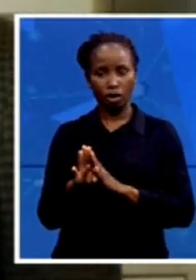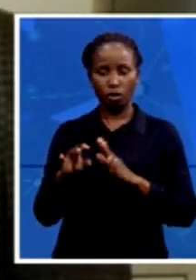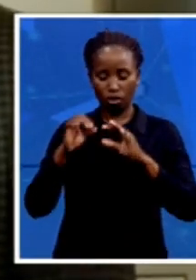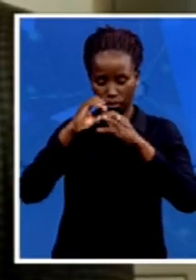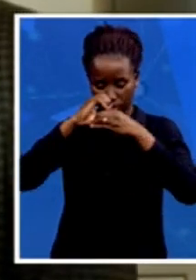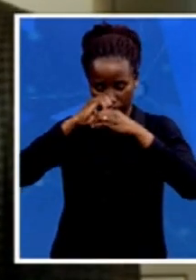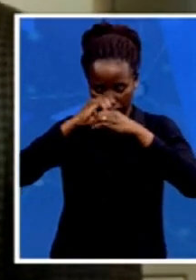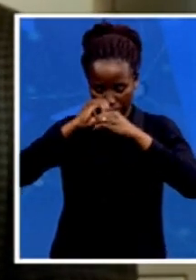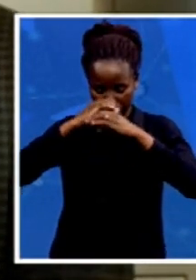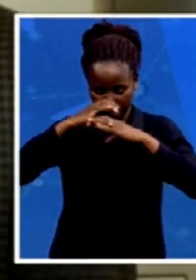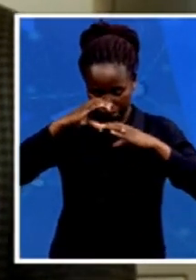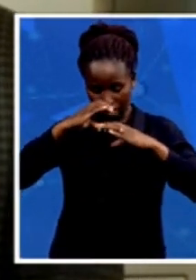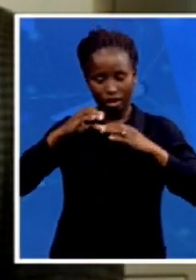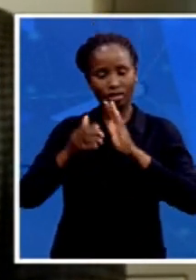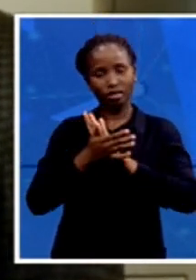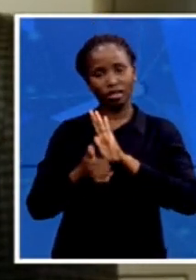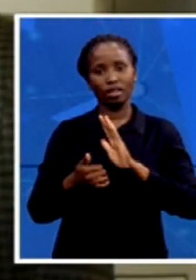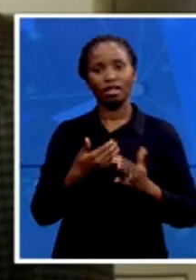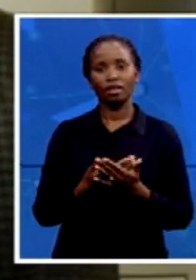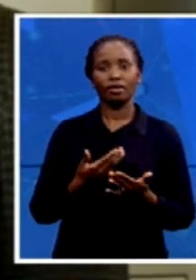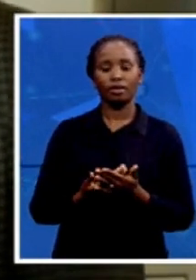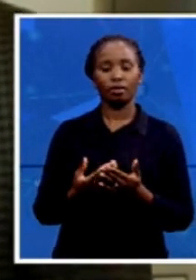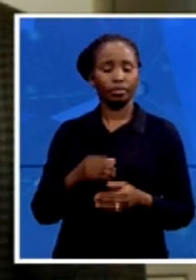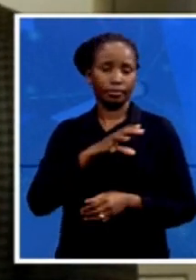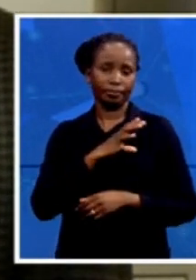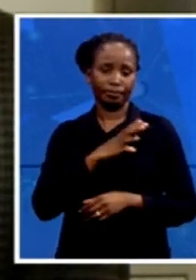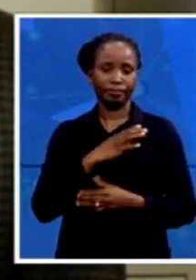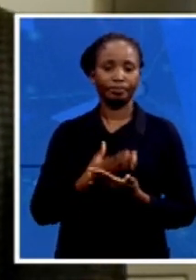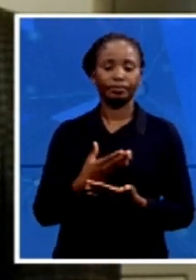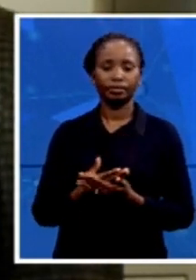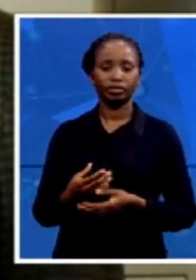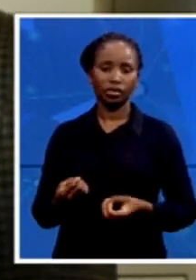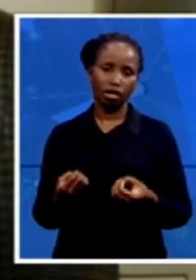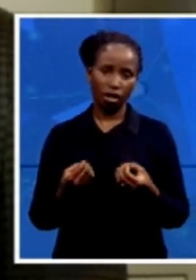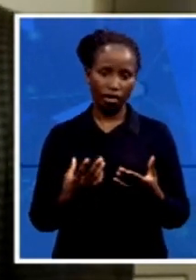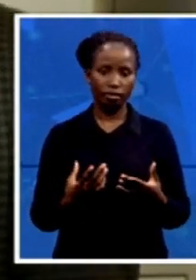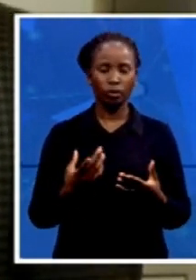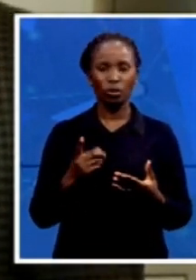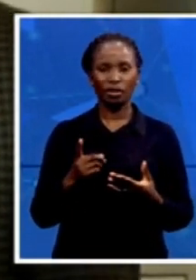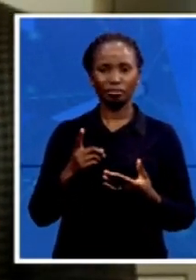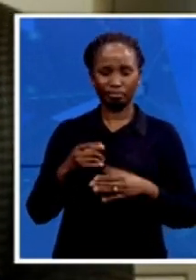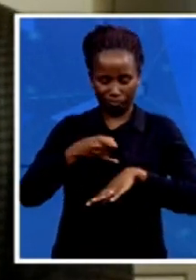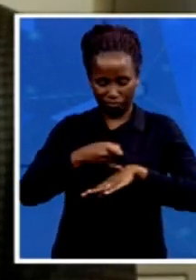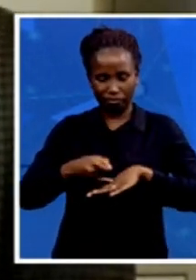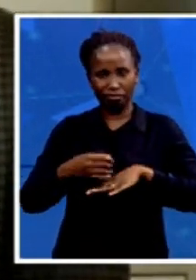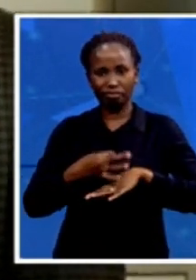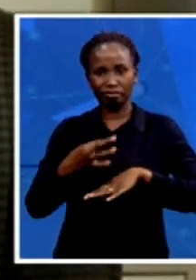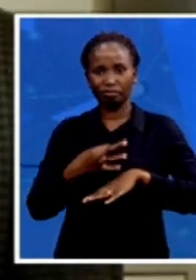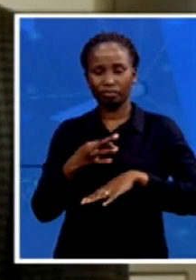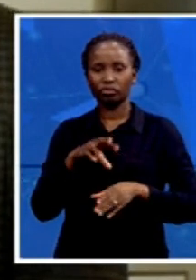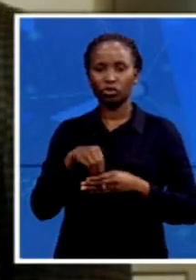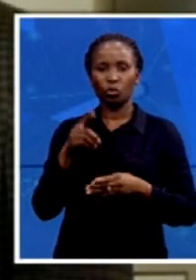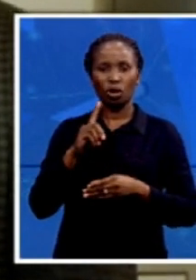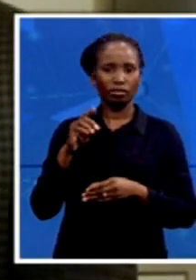operating in patients with sort of deep pelvic surgery, which may include urology, in doing radical prostatectomies, and